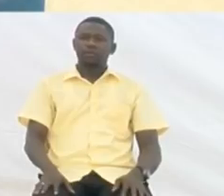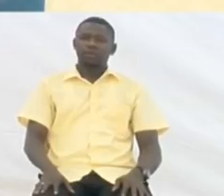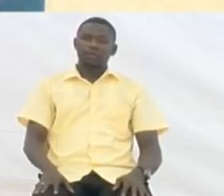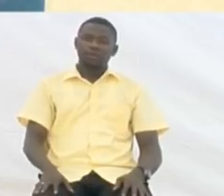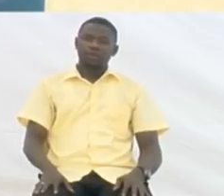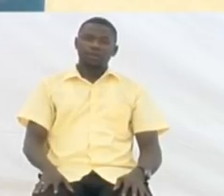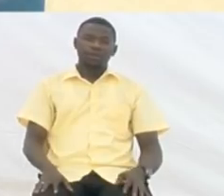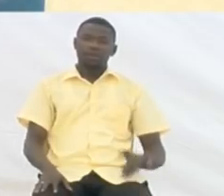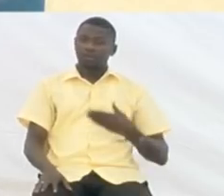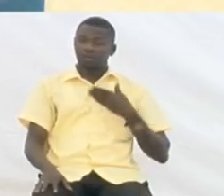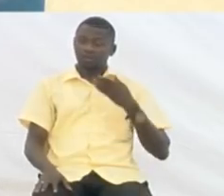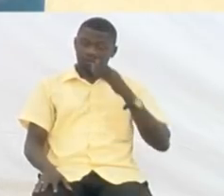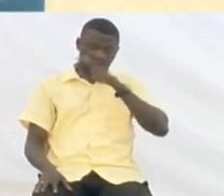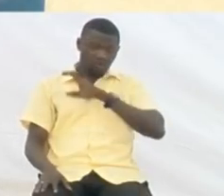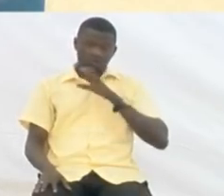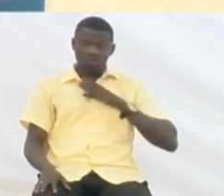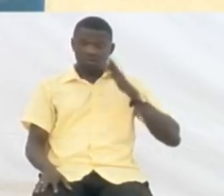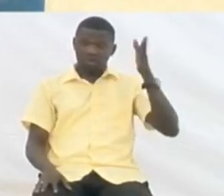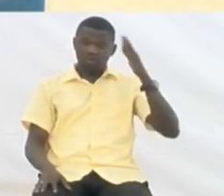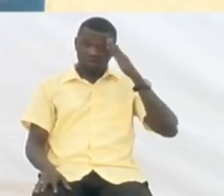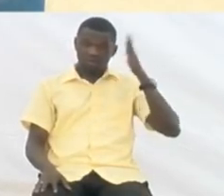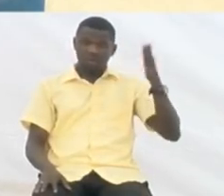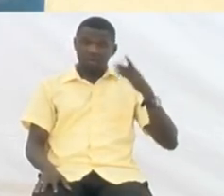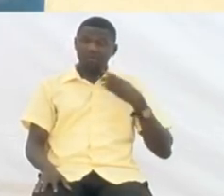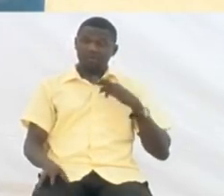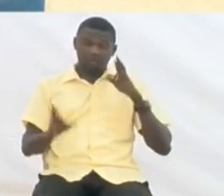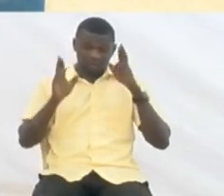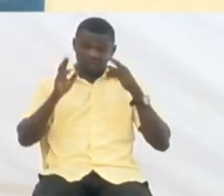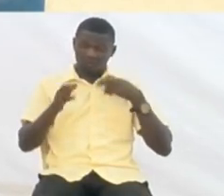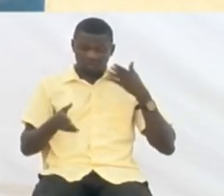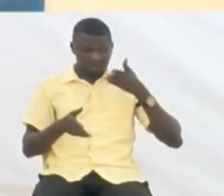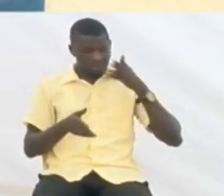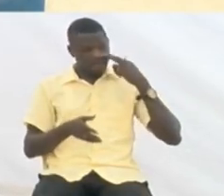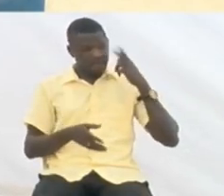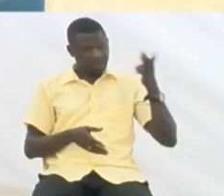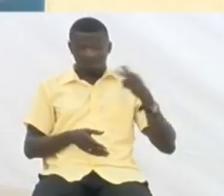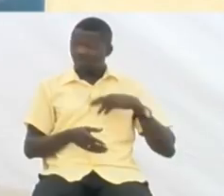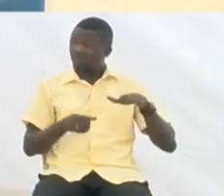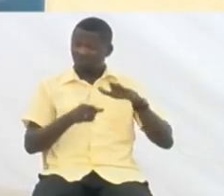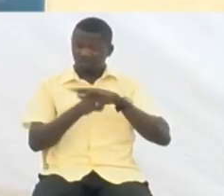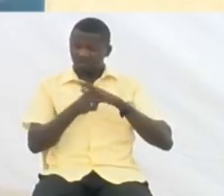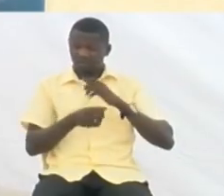There are my companions. If you will, we could go there and you'll see. It's all filled up with